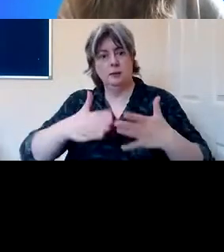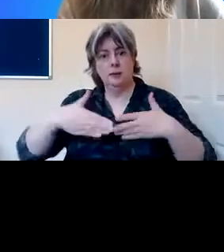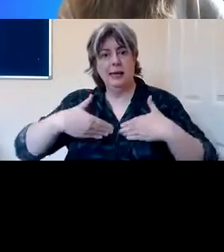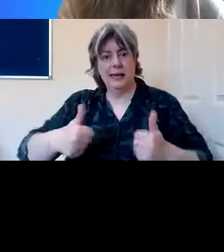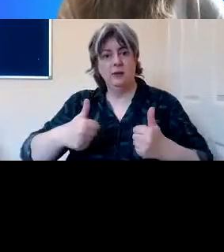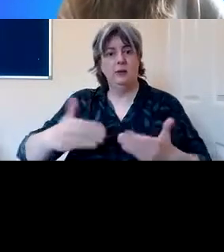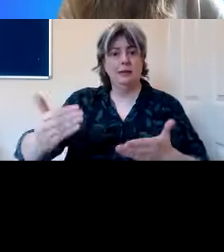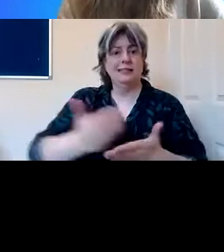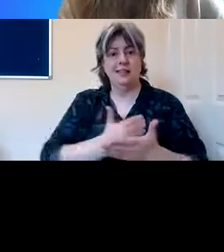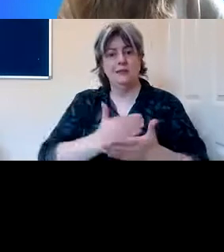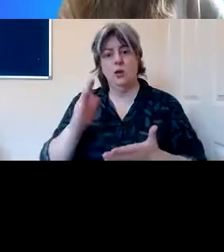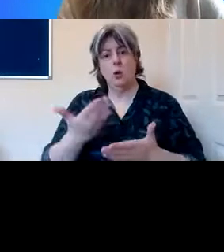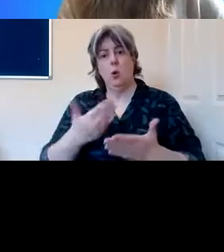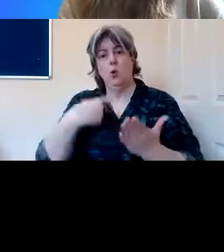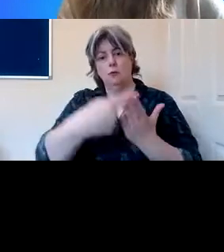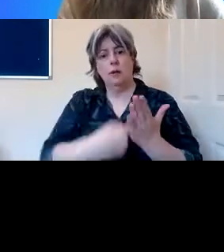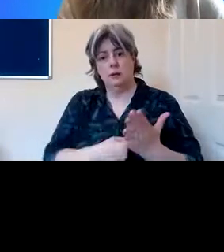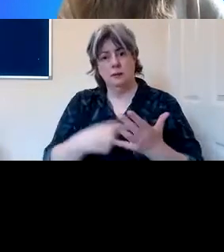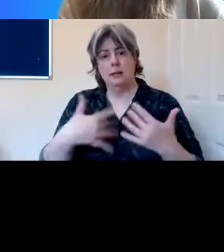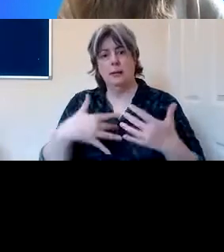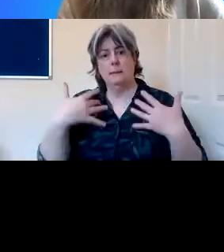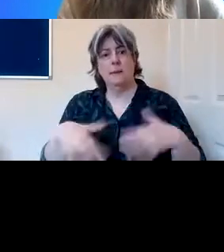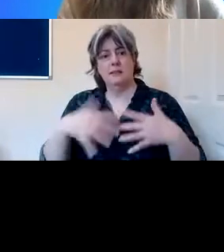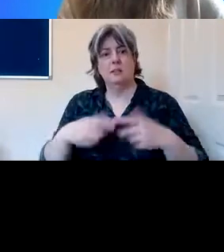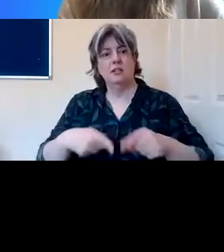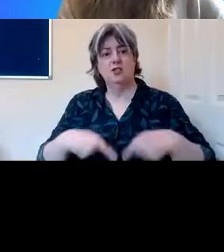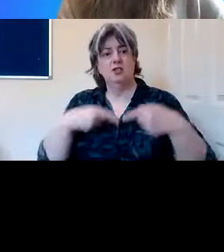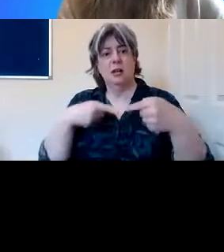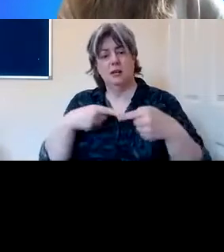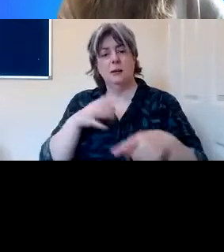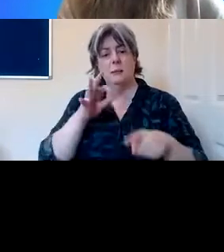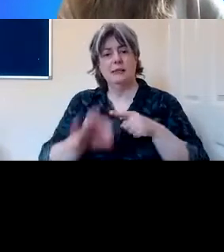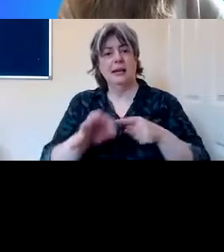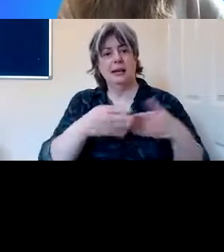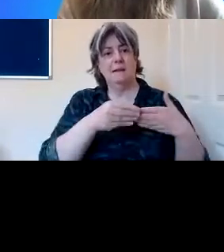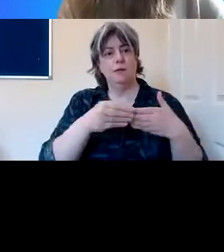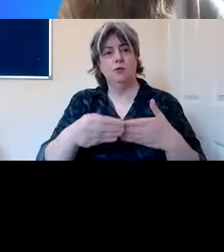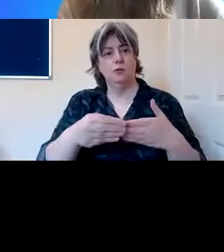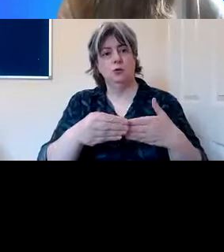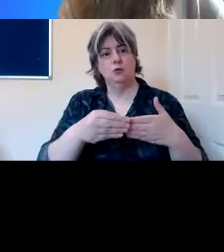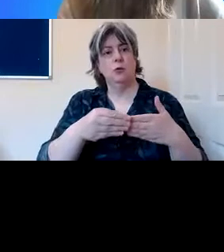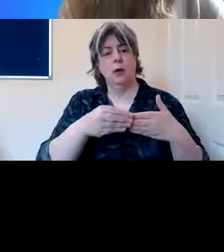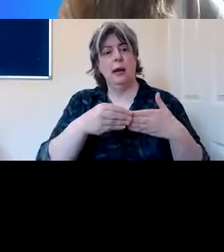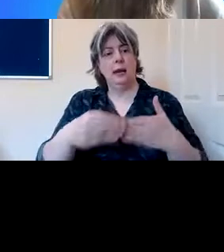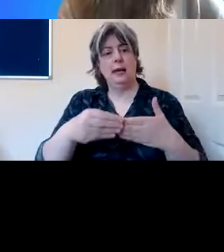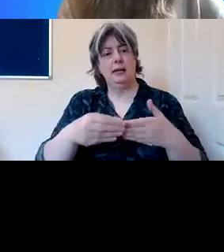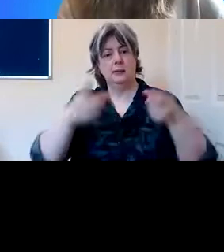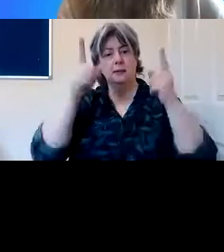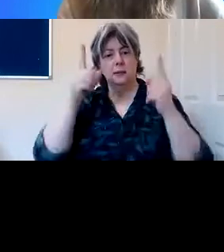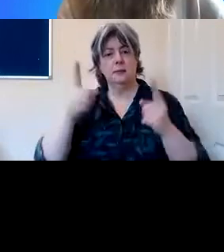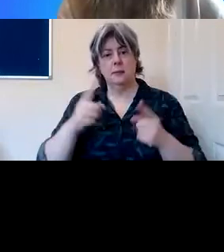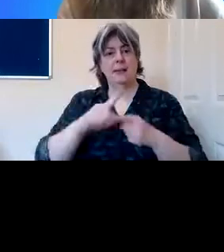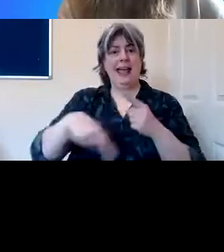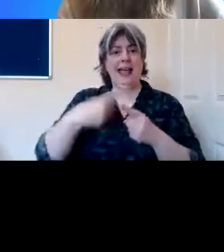been enormously challenging, particularly on school leaders who are already under strain. You know, I'm a former school governor myself. I